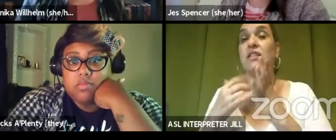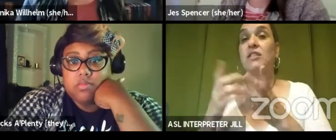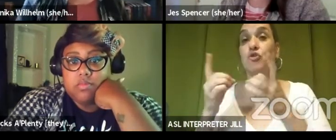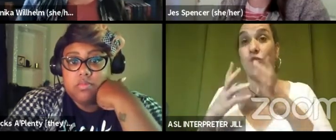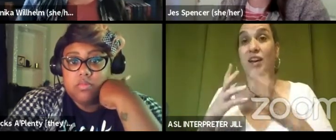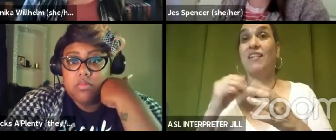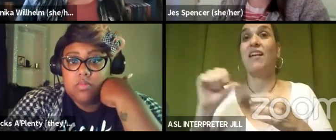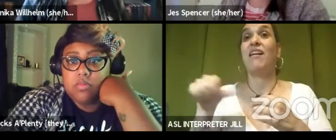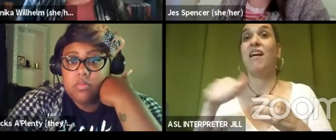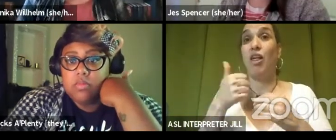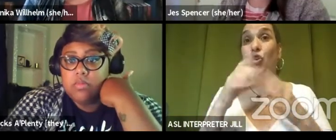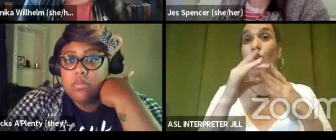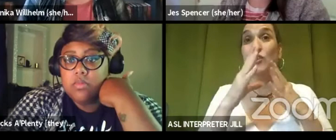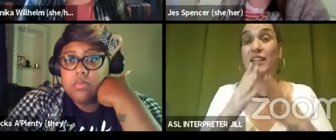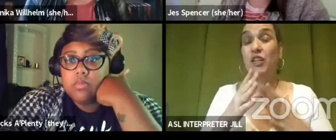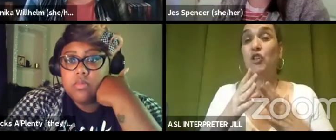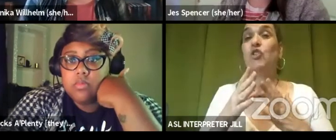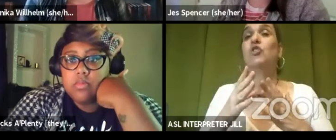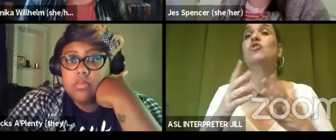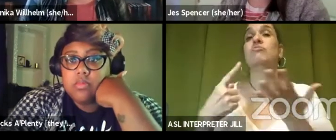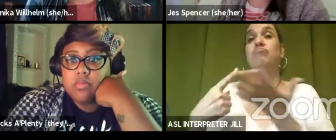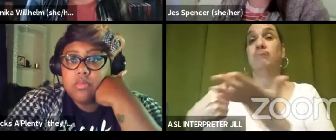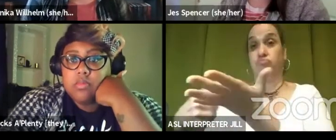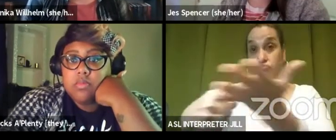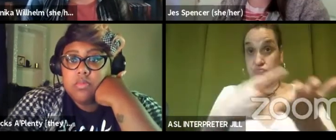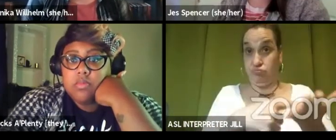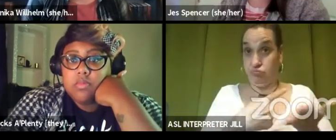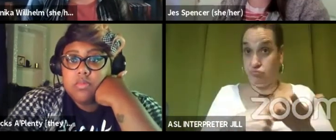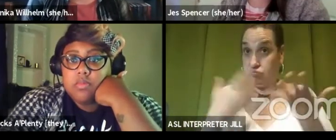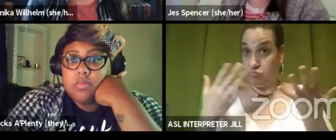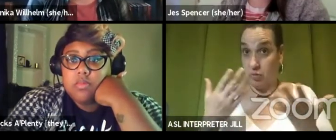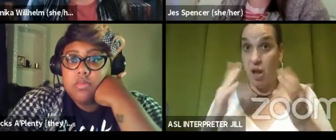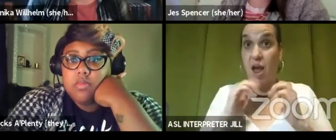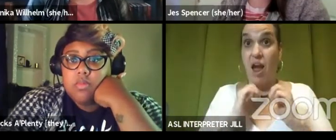Seattle theater community have talked about, is, you know, how can we